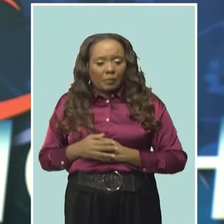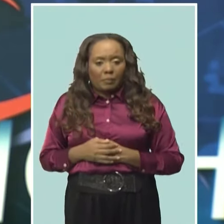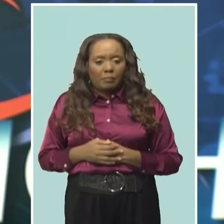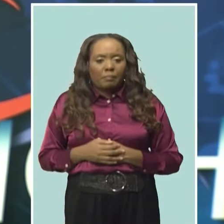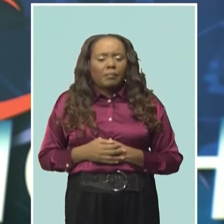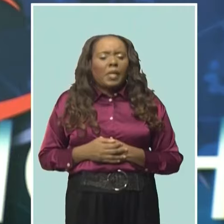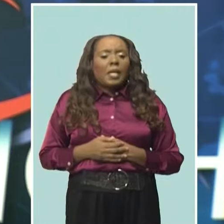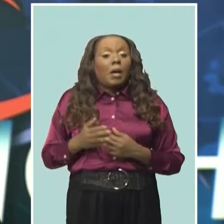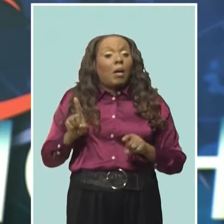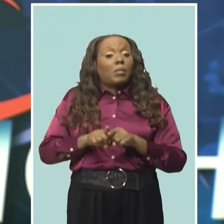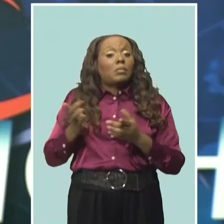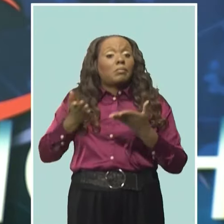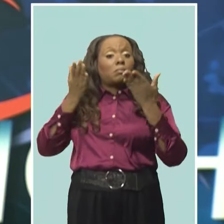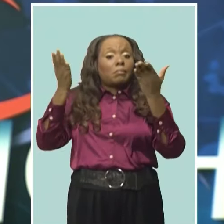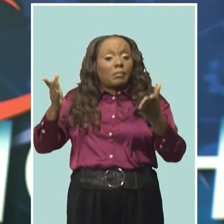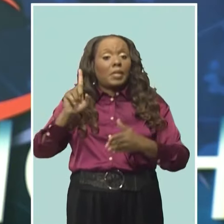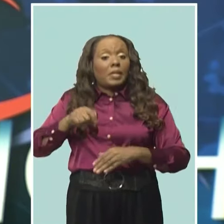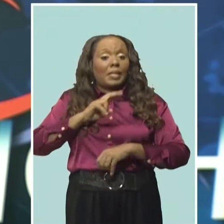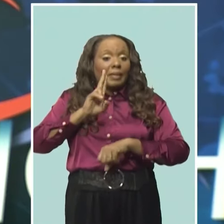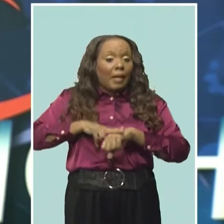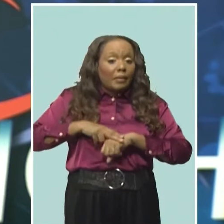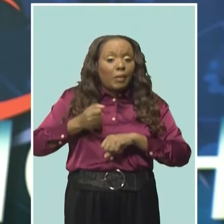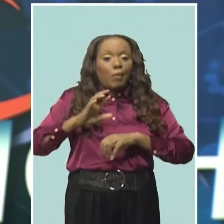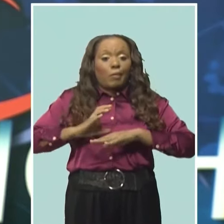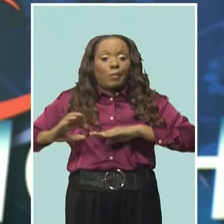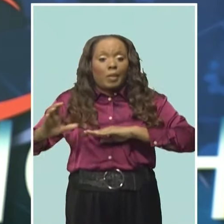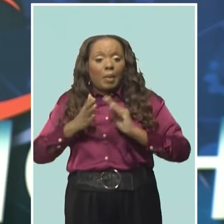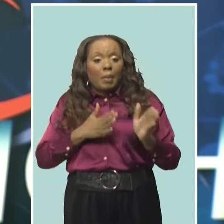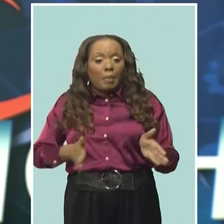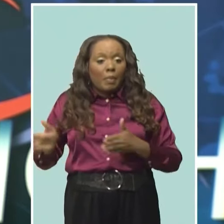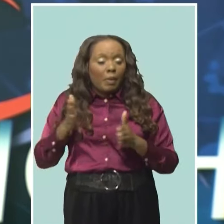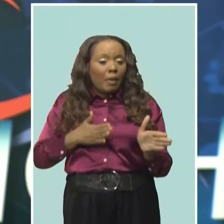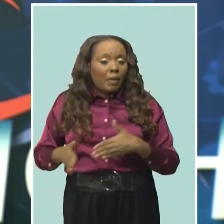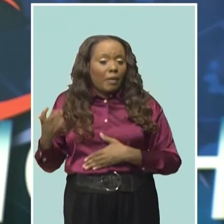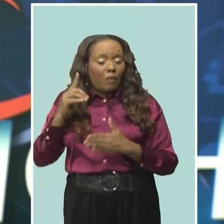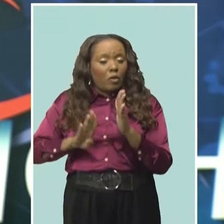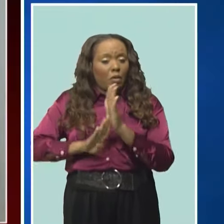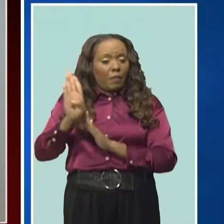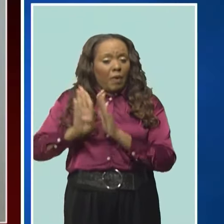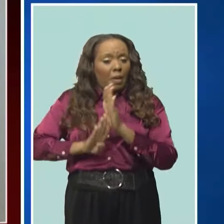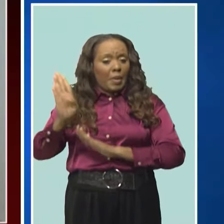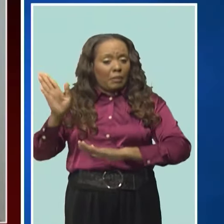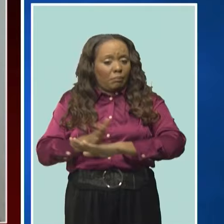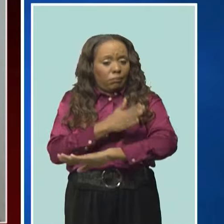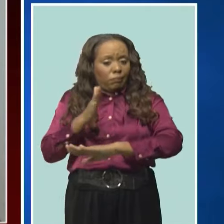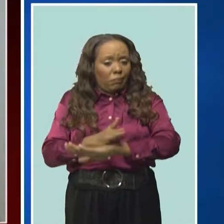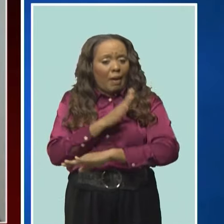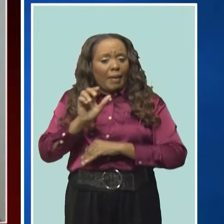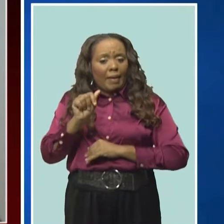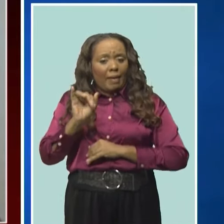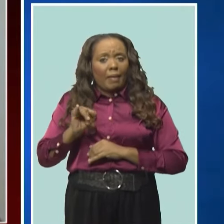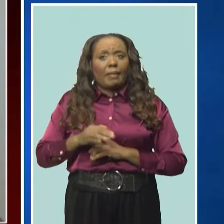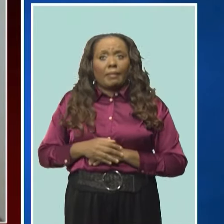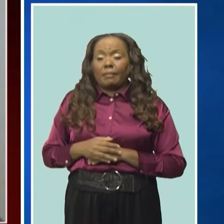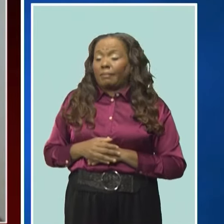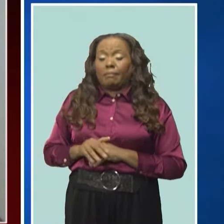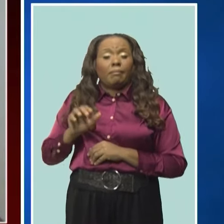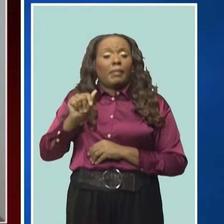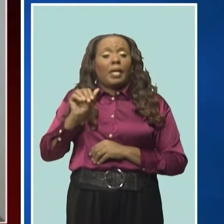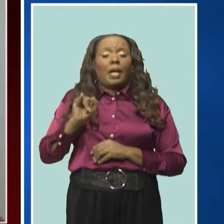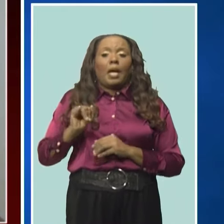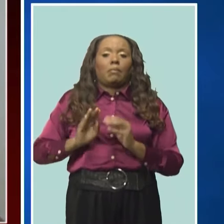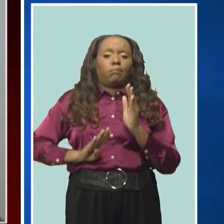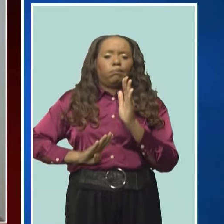regional strategy to guide the development of artificial intelligence. AI is such a vast thing, is that you